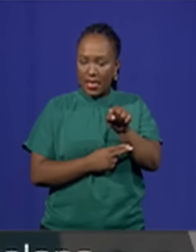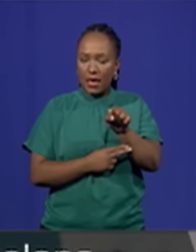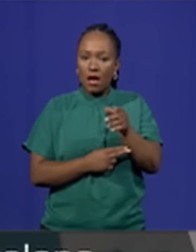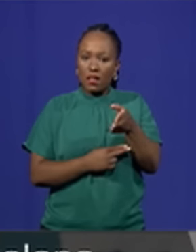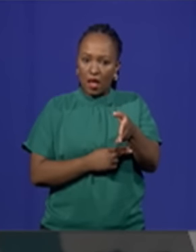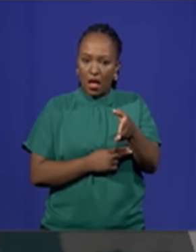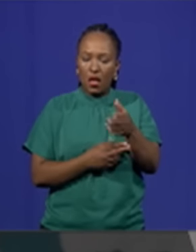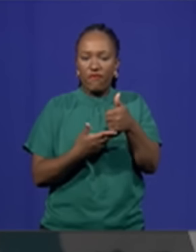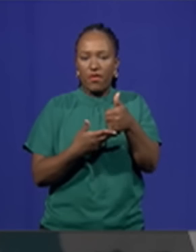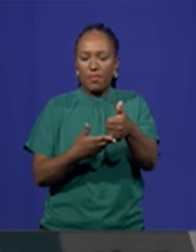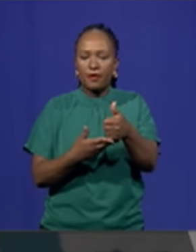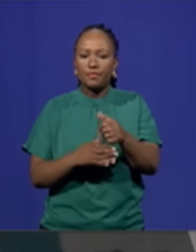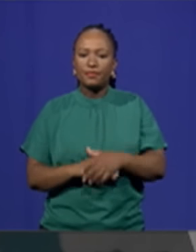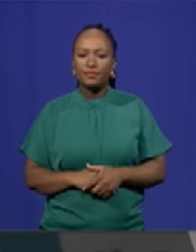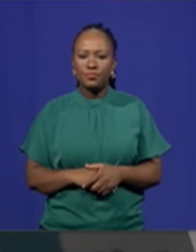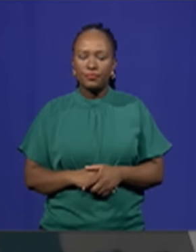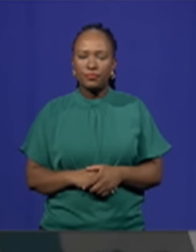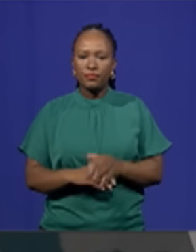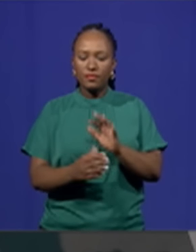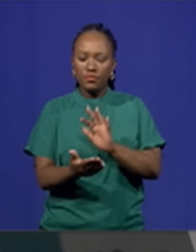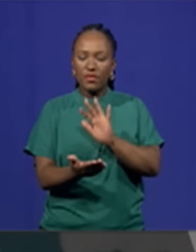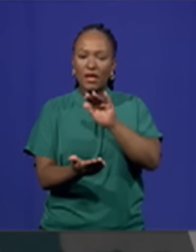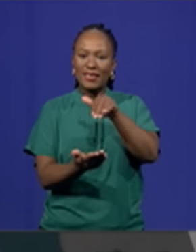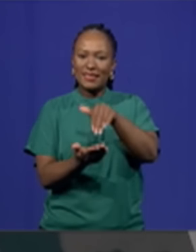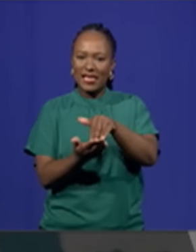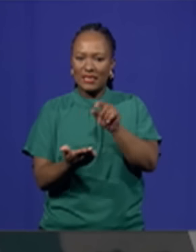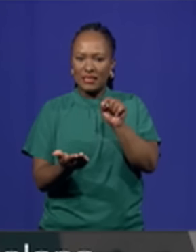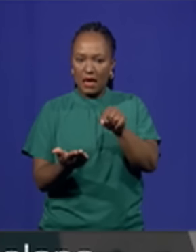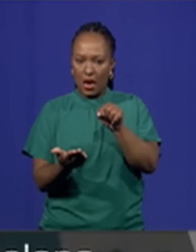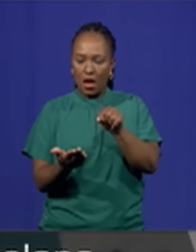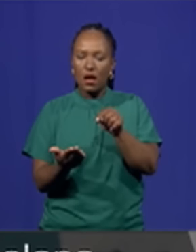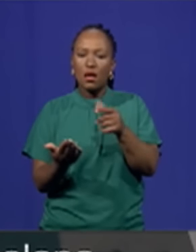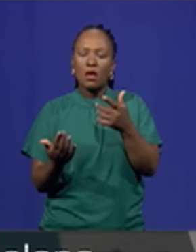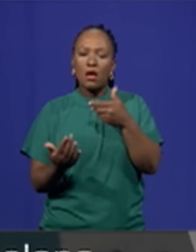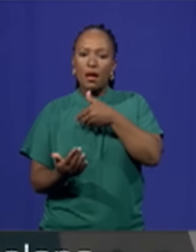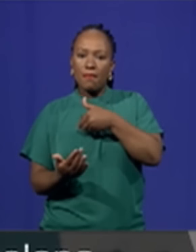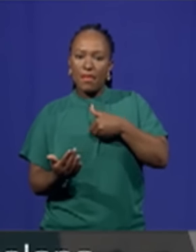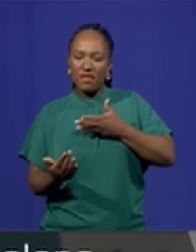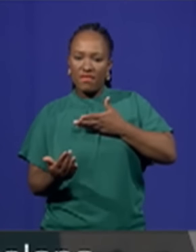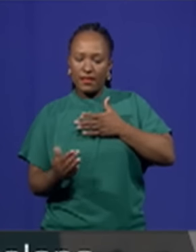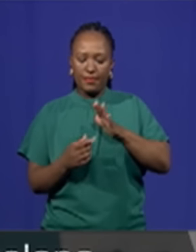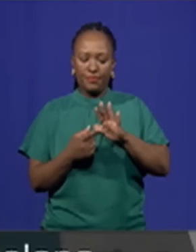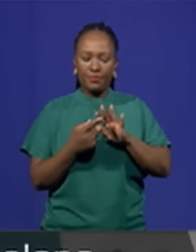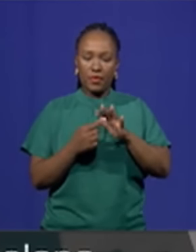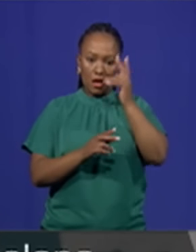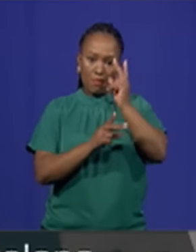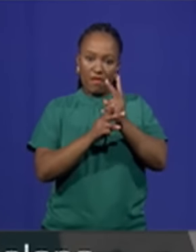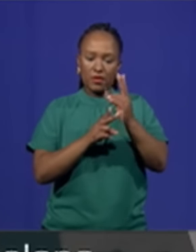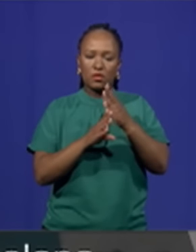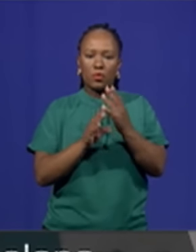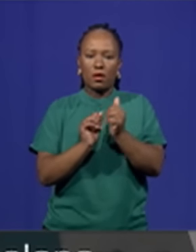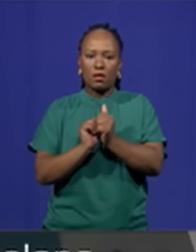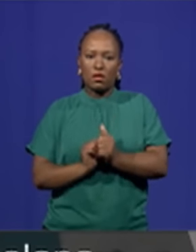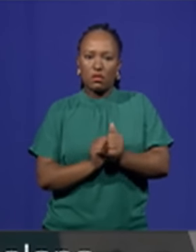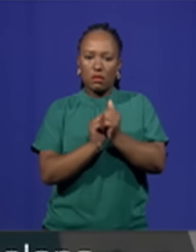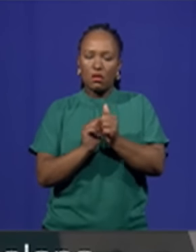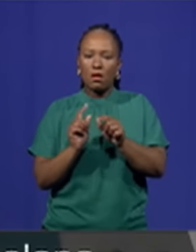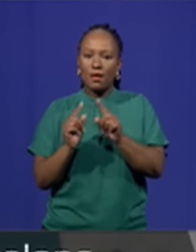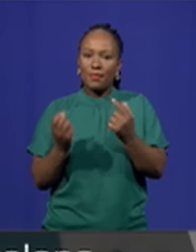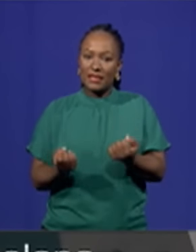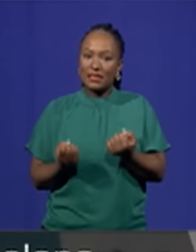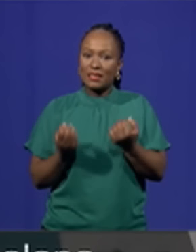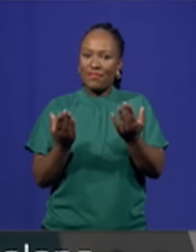The center is a collaboration of the parents and professionals. Then due to the shortages of the services